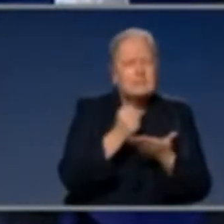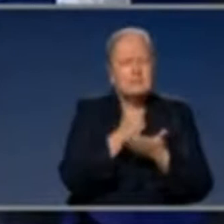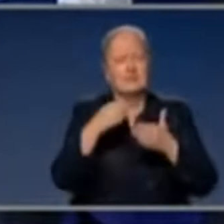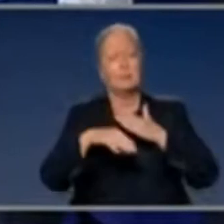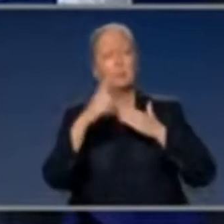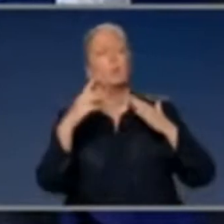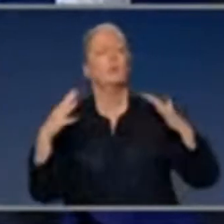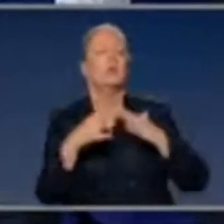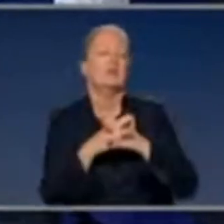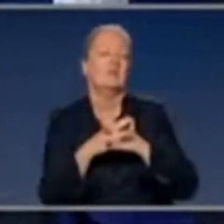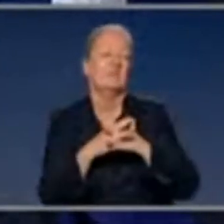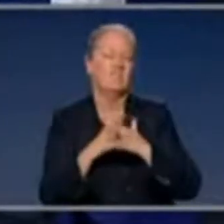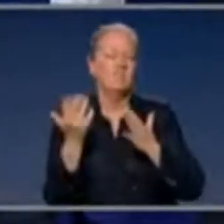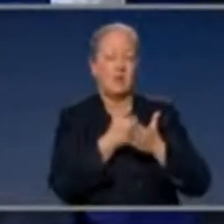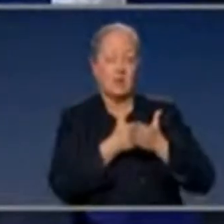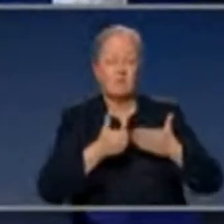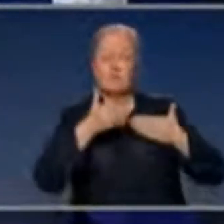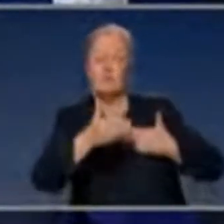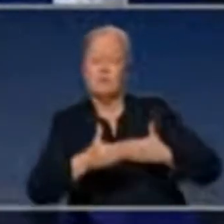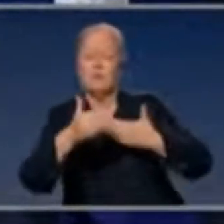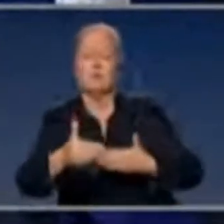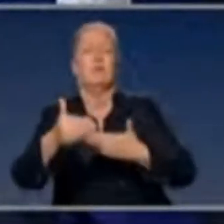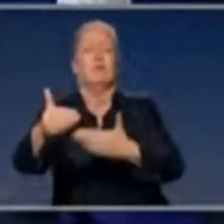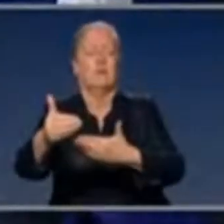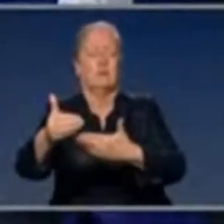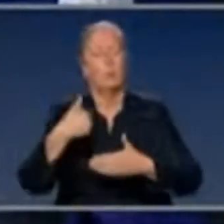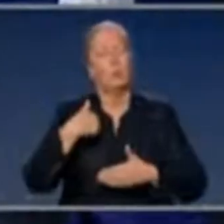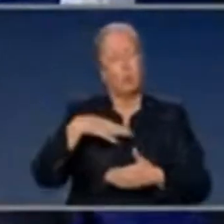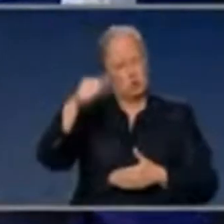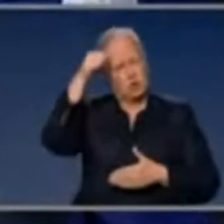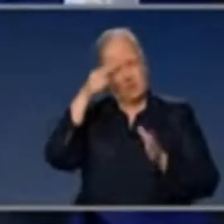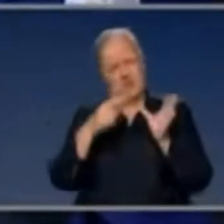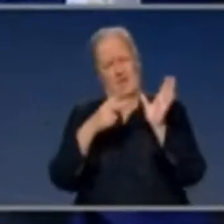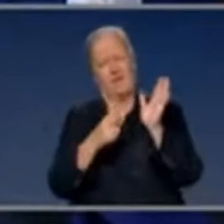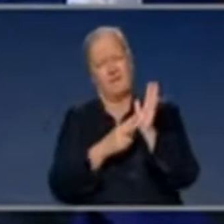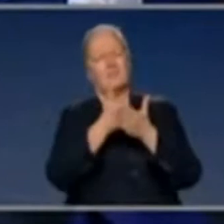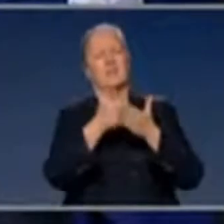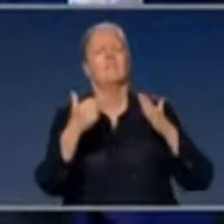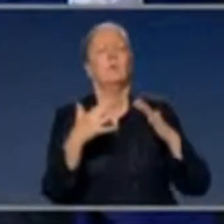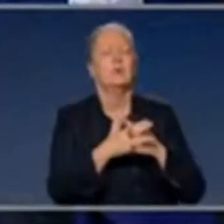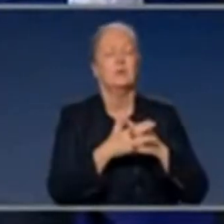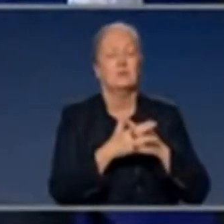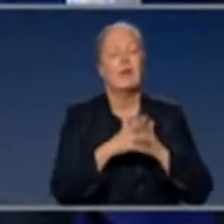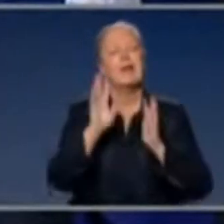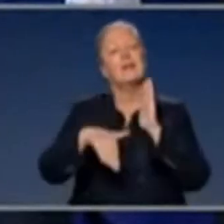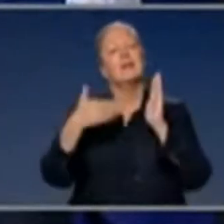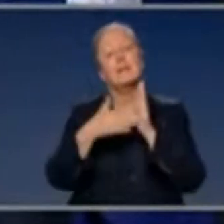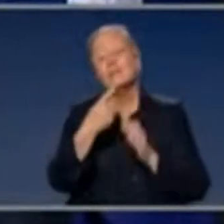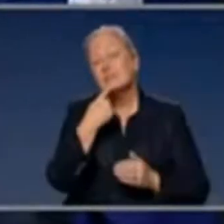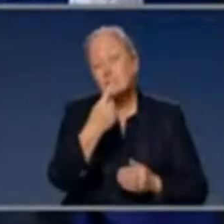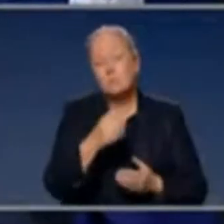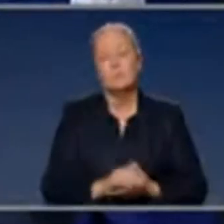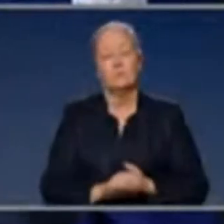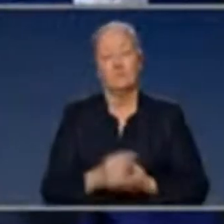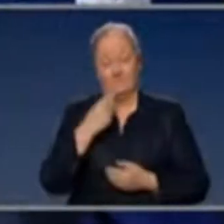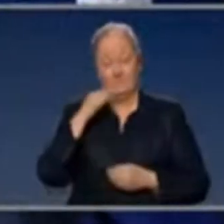isolation. You'd be much better assisted, we are certainly, by having the average results of the week. Finally, you would have noted the